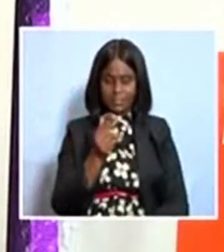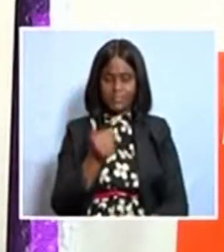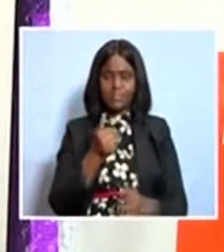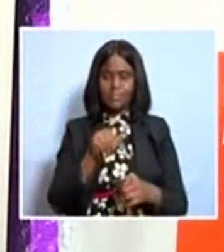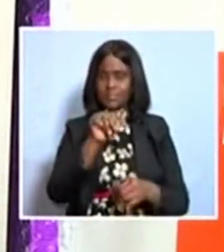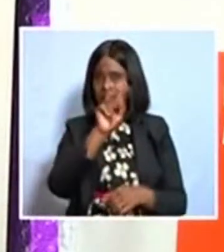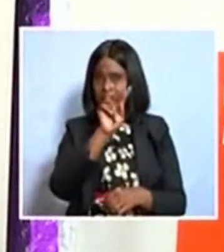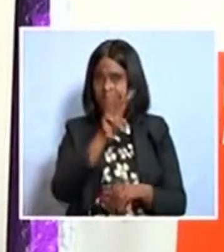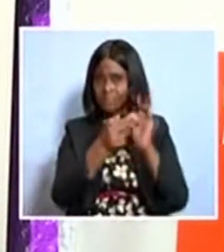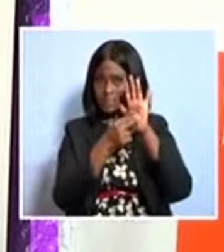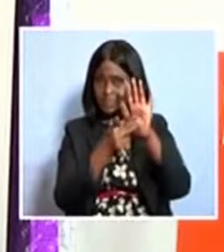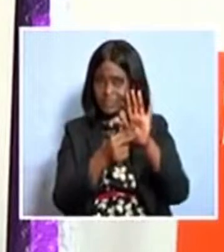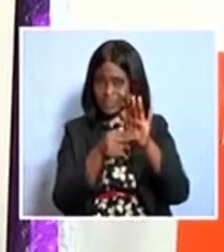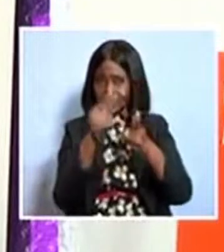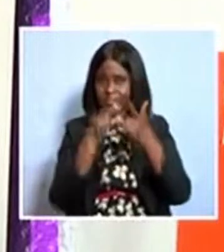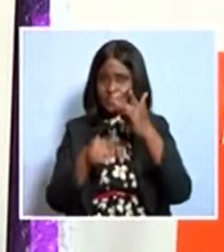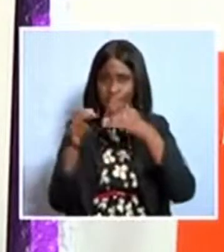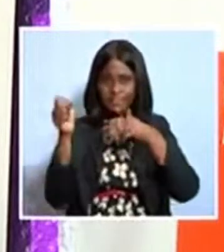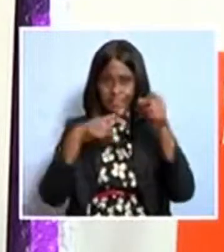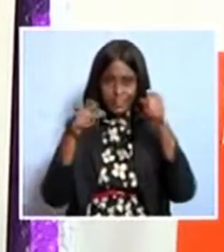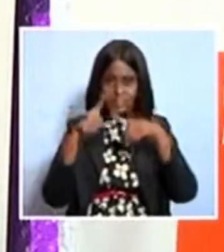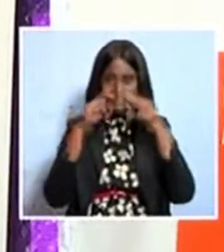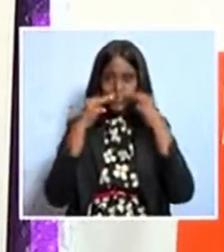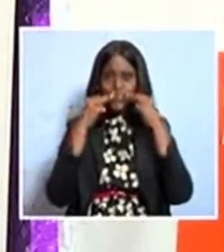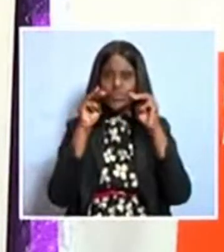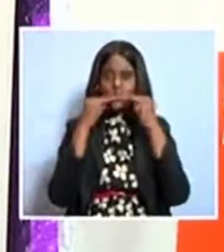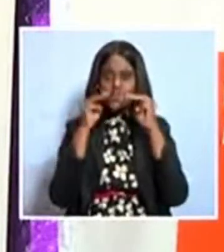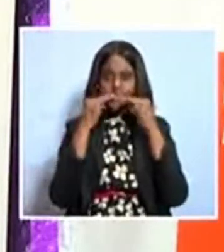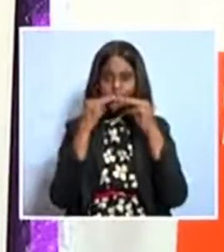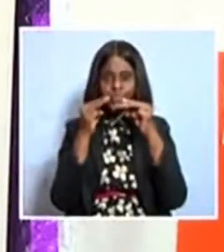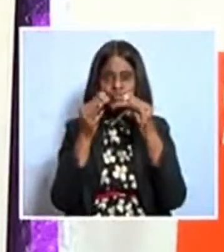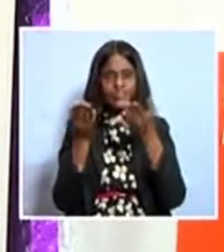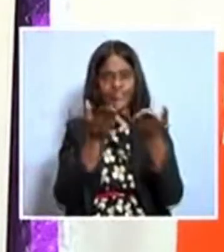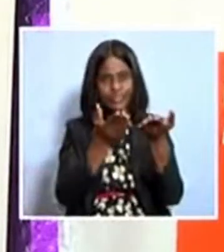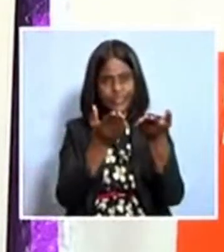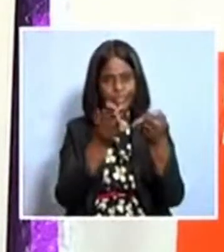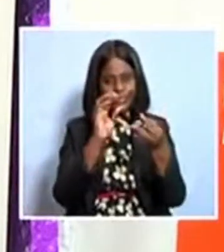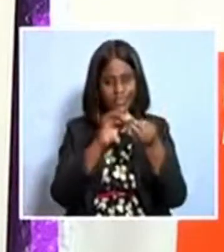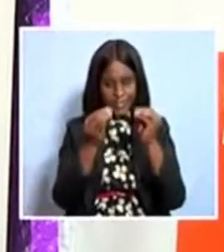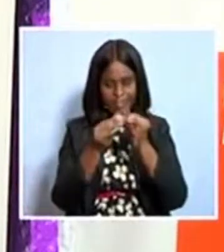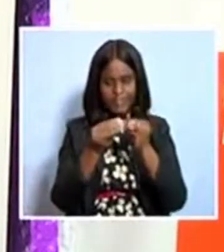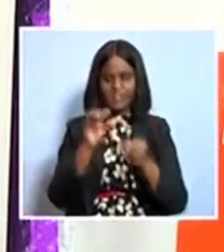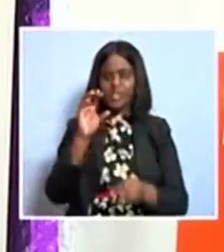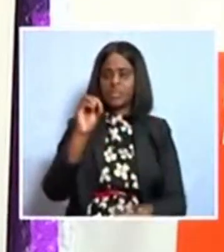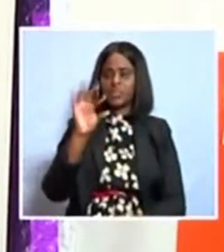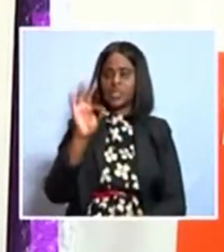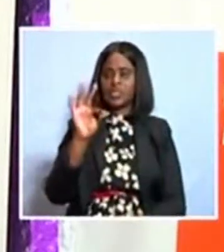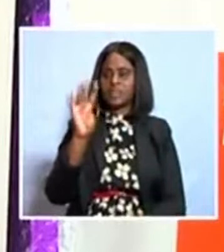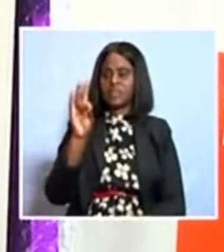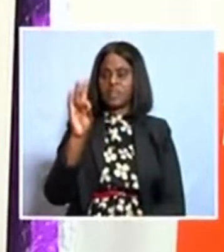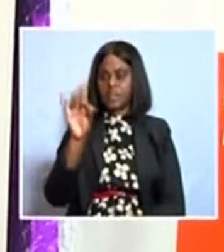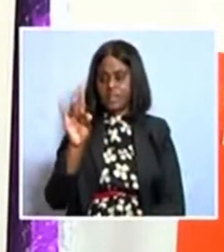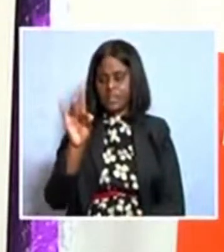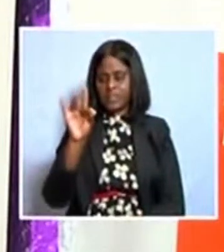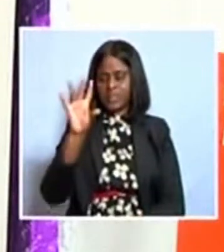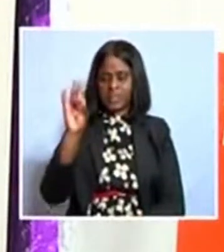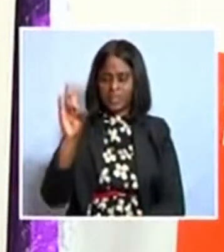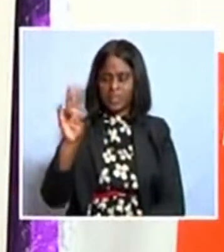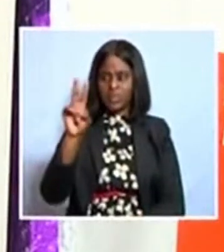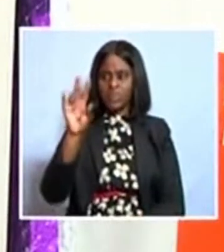screens and see what we have received in terms of text messages. The number that we're using is